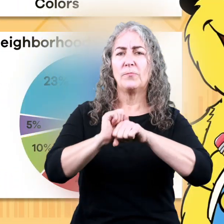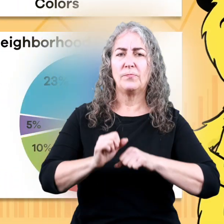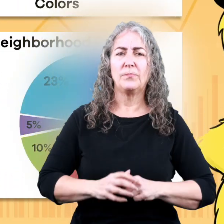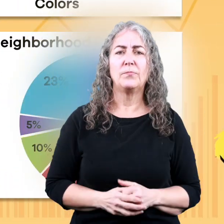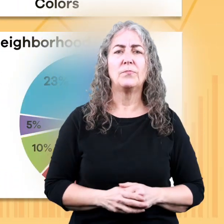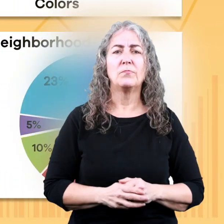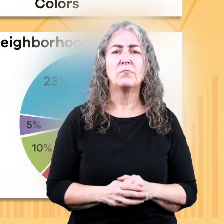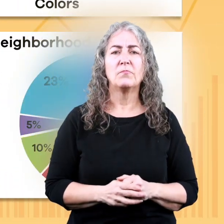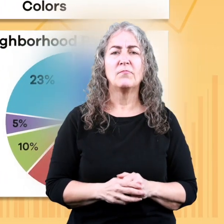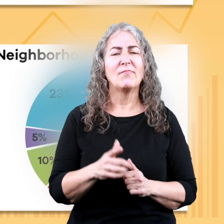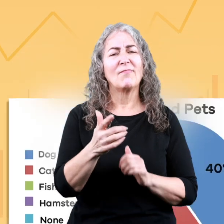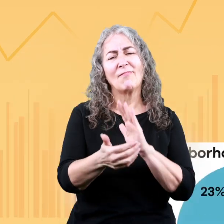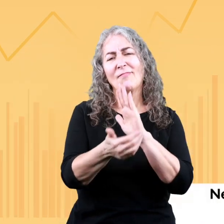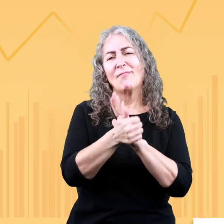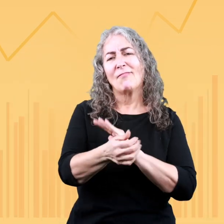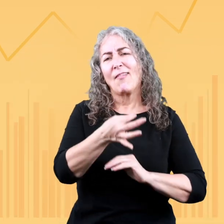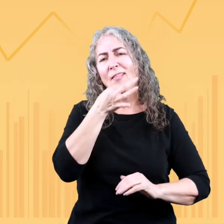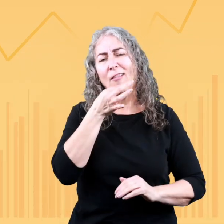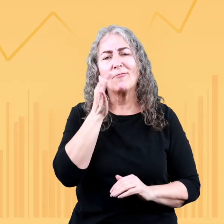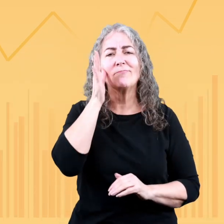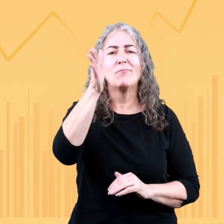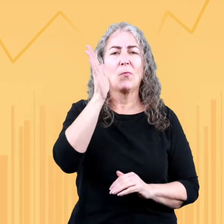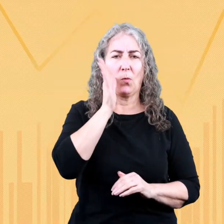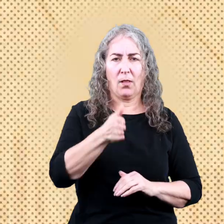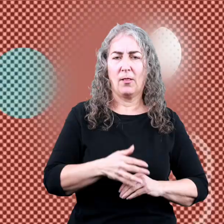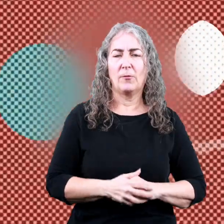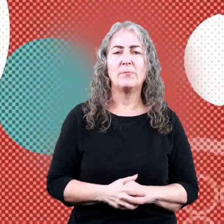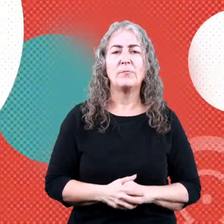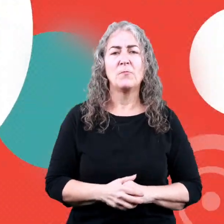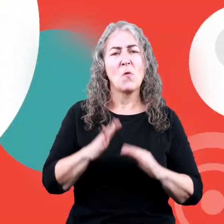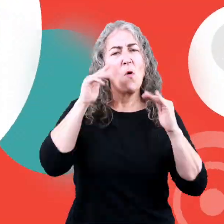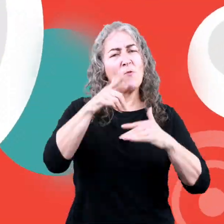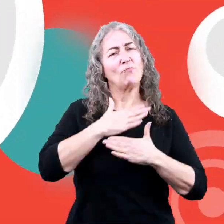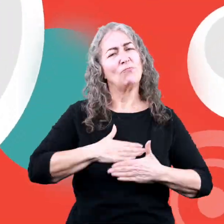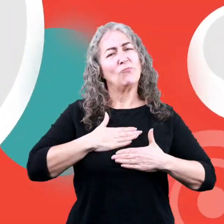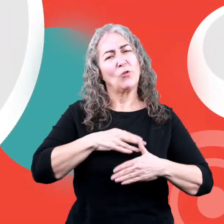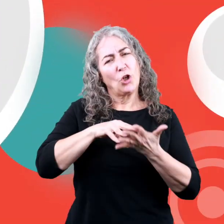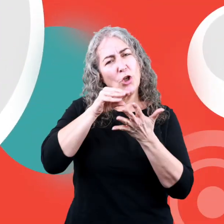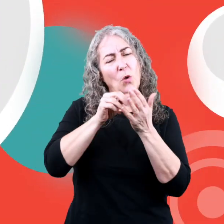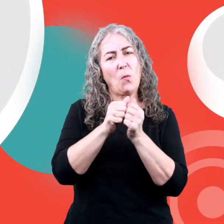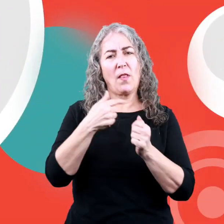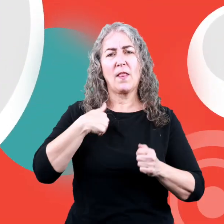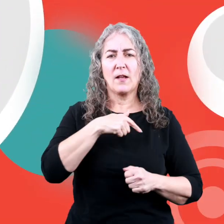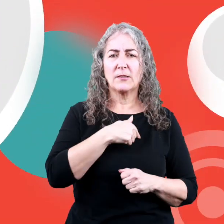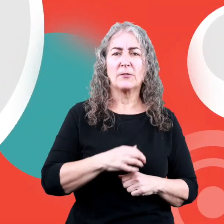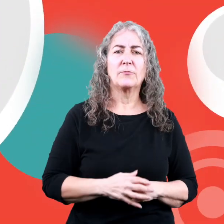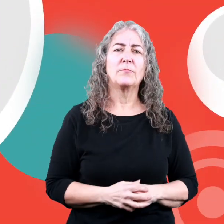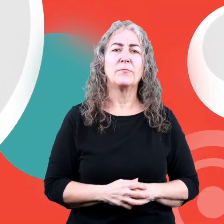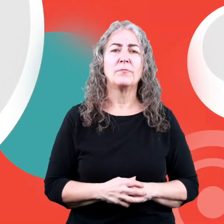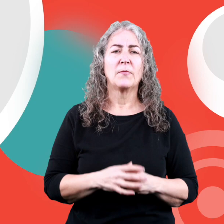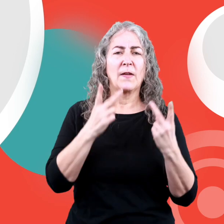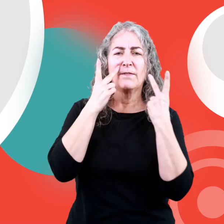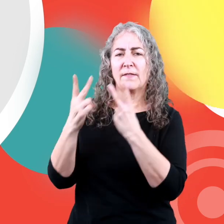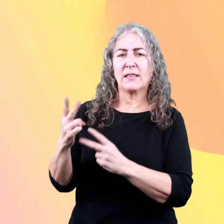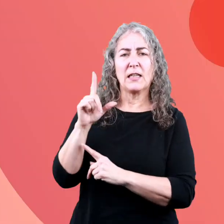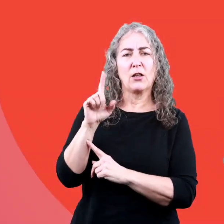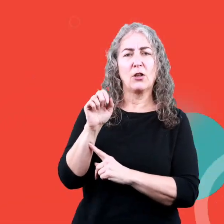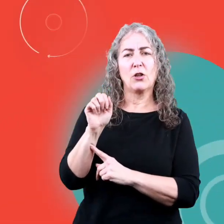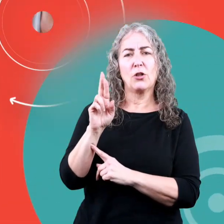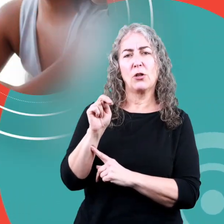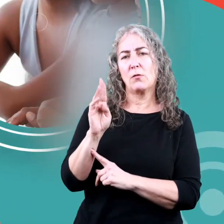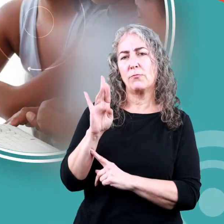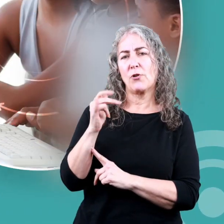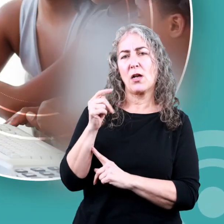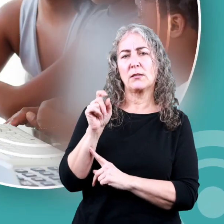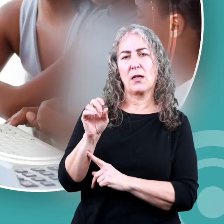working at it, and you'll be a pro in no time! Hope you had fun learning with us! Visit us at